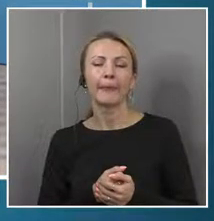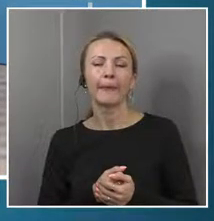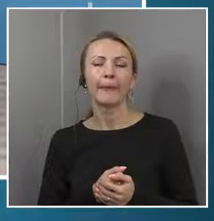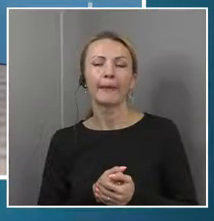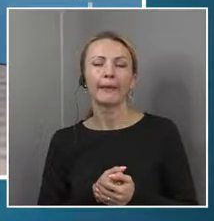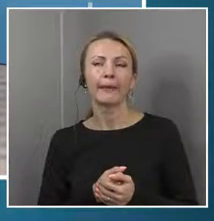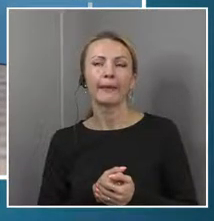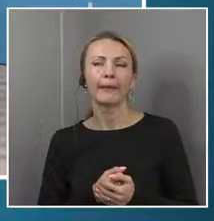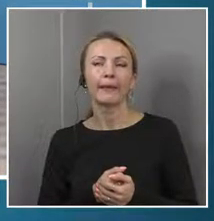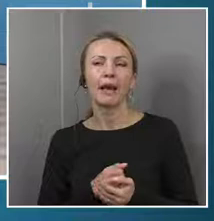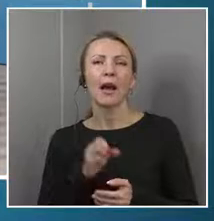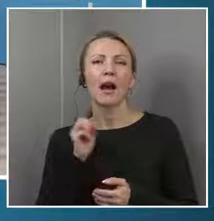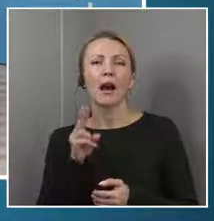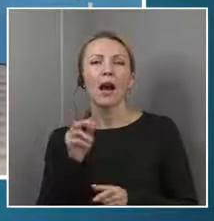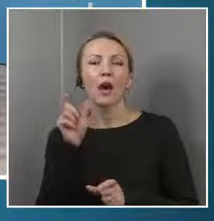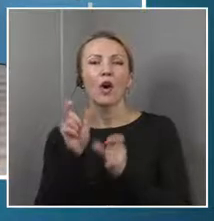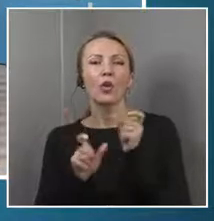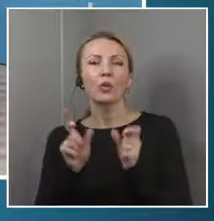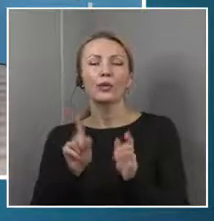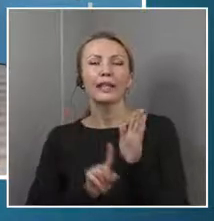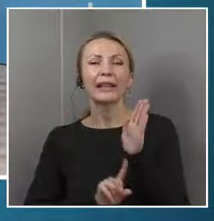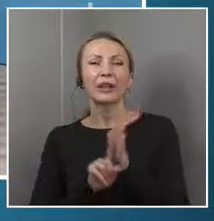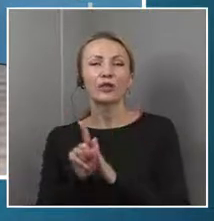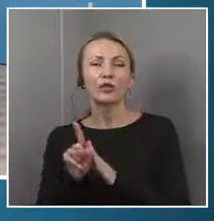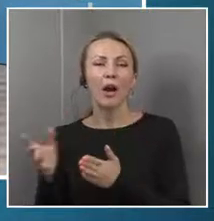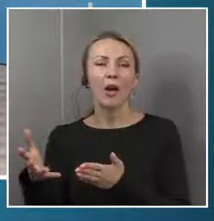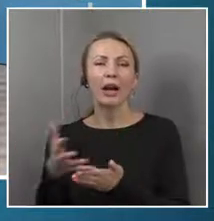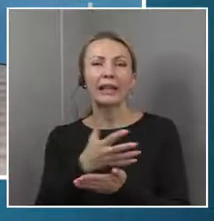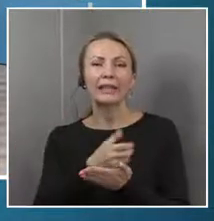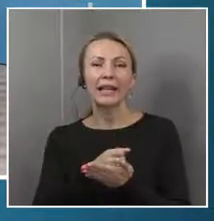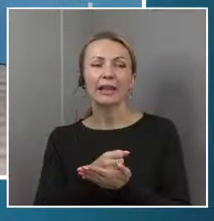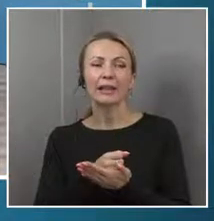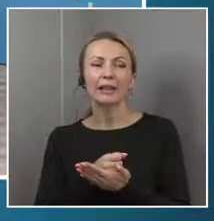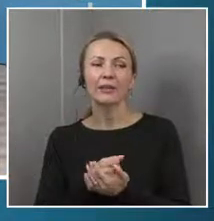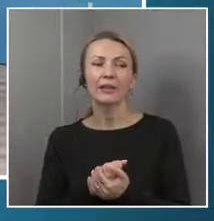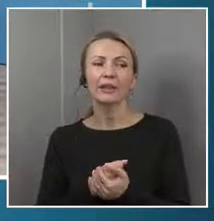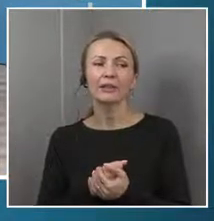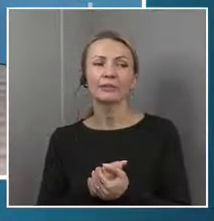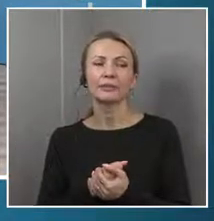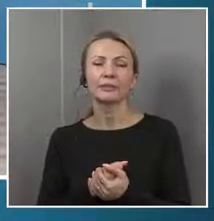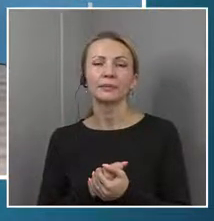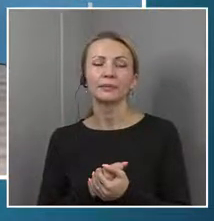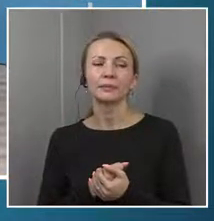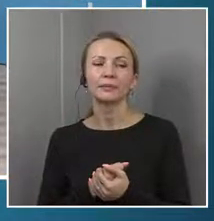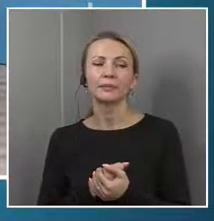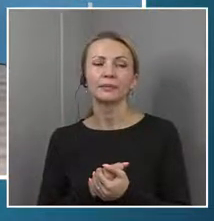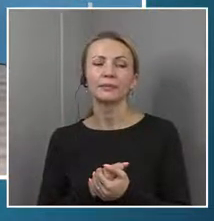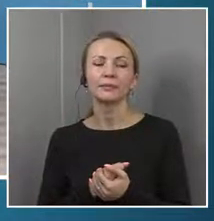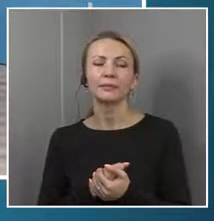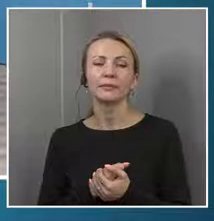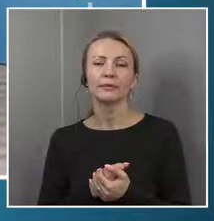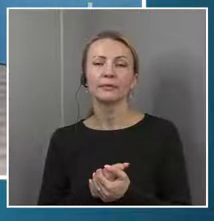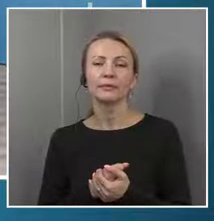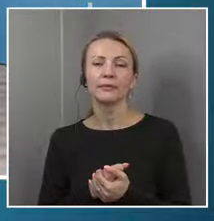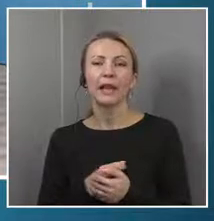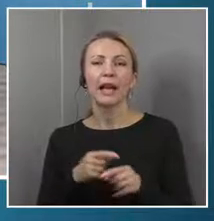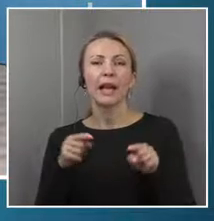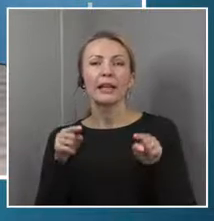So I think the main thing is that you are is the interest in